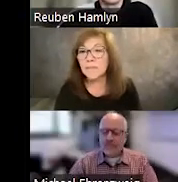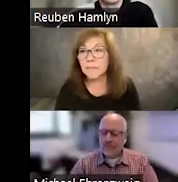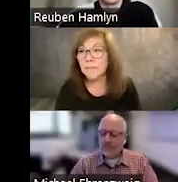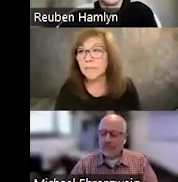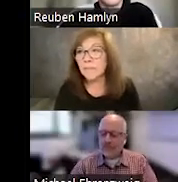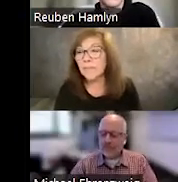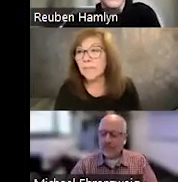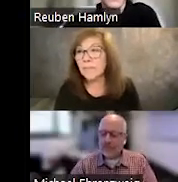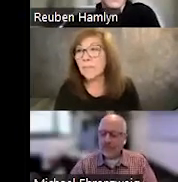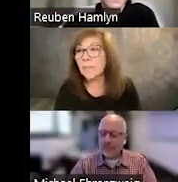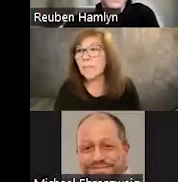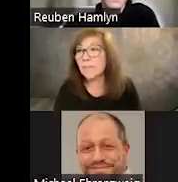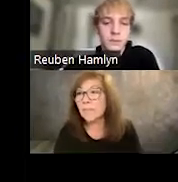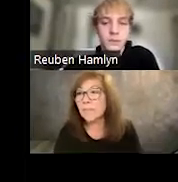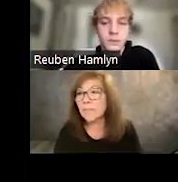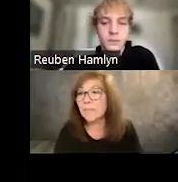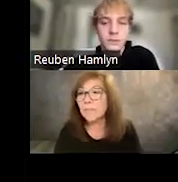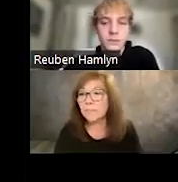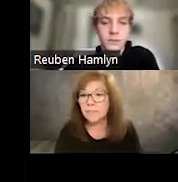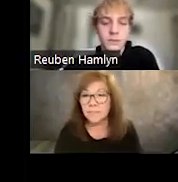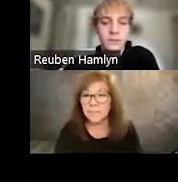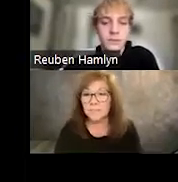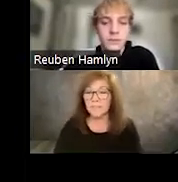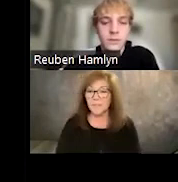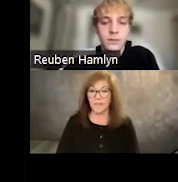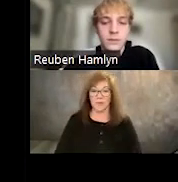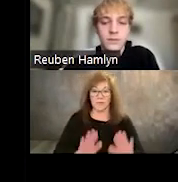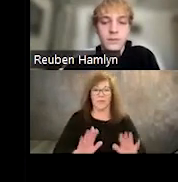It's all good, right? Yeah, fantastic.